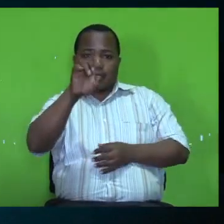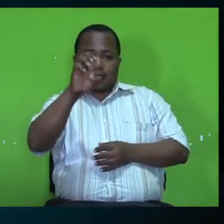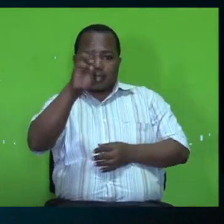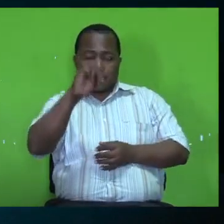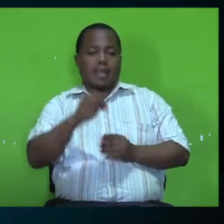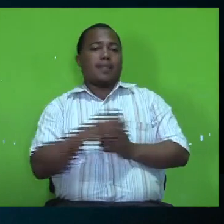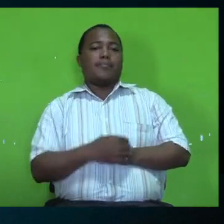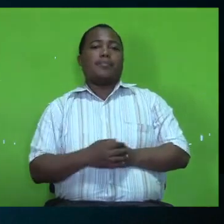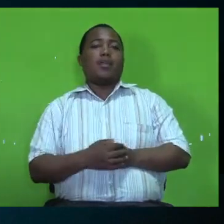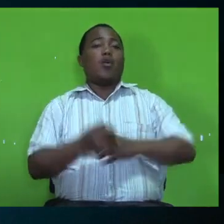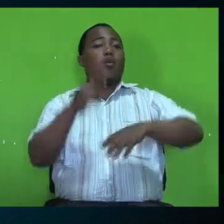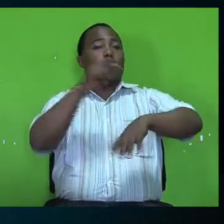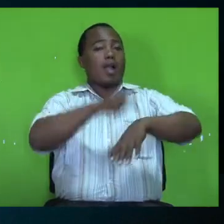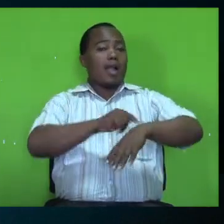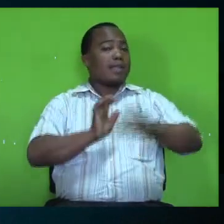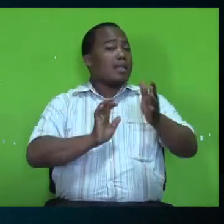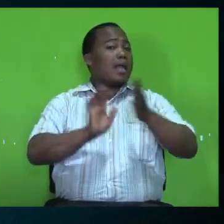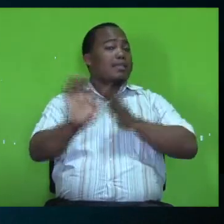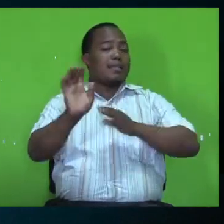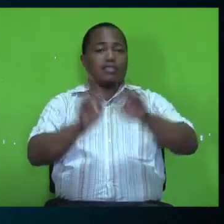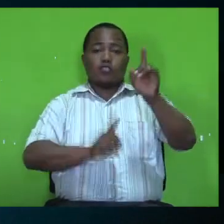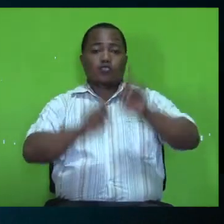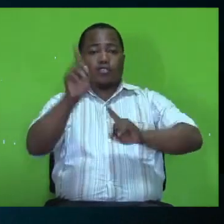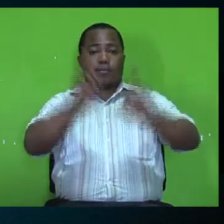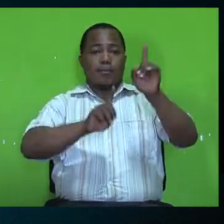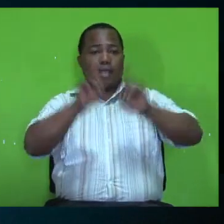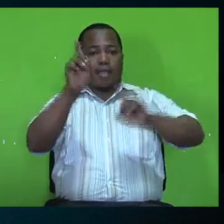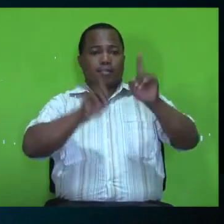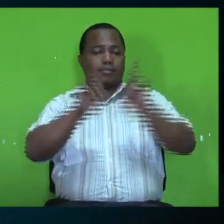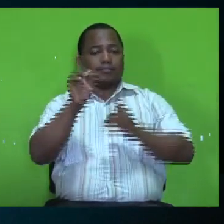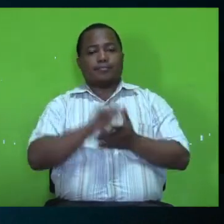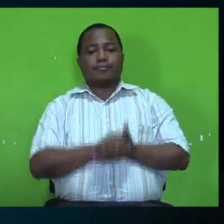while ascending to the plants.